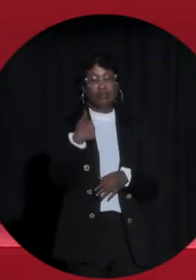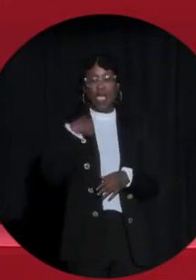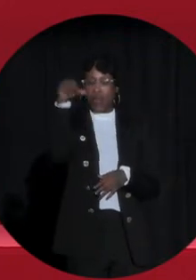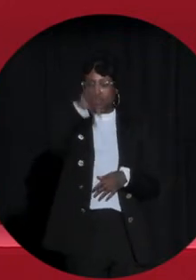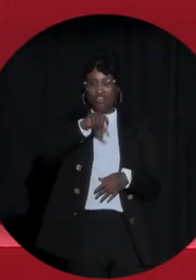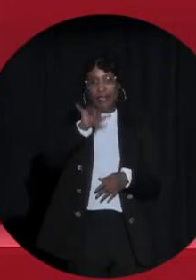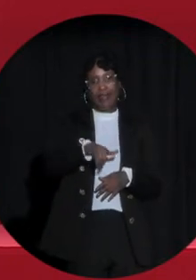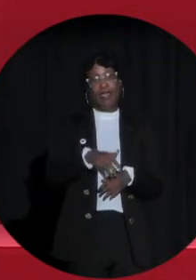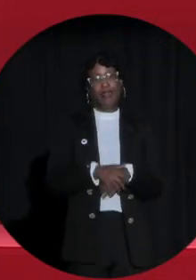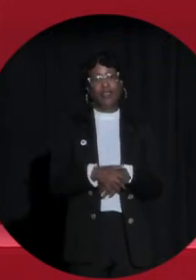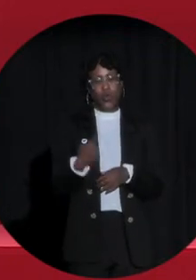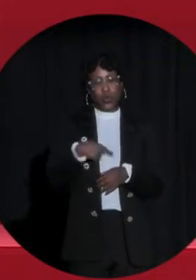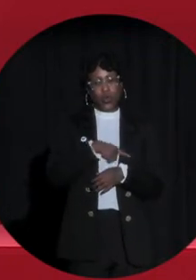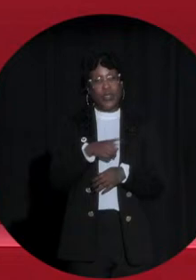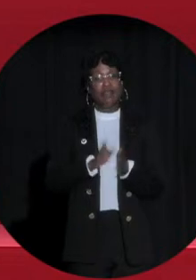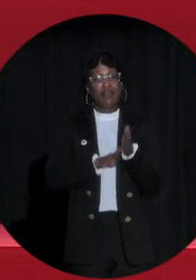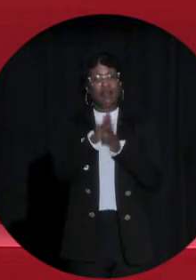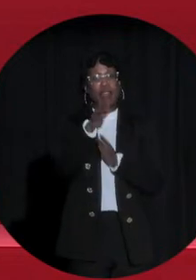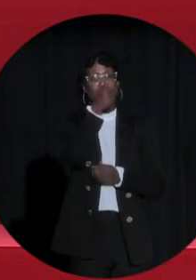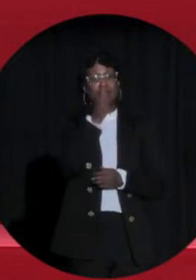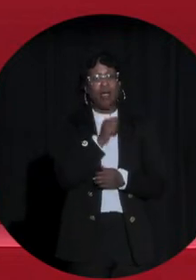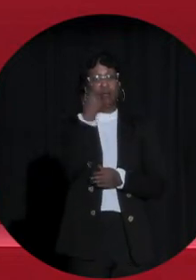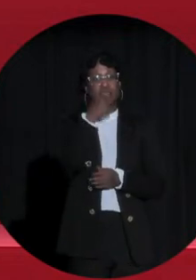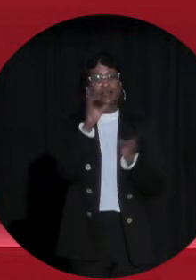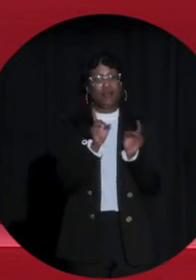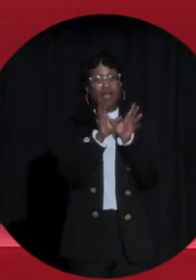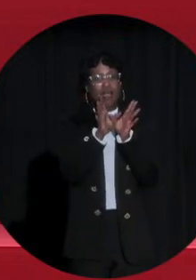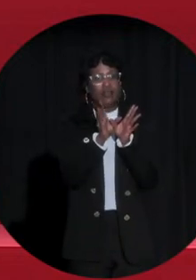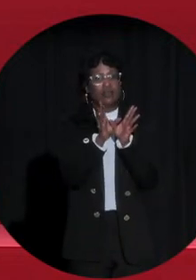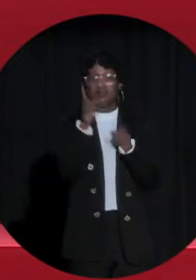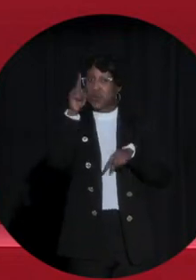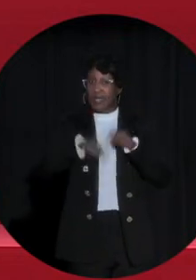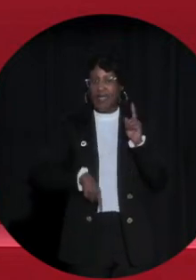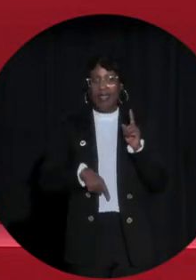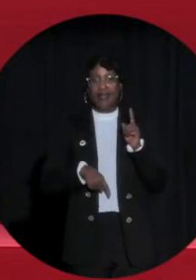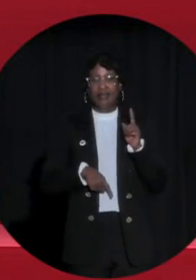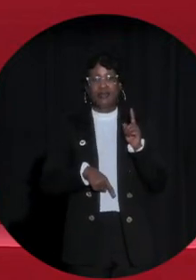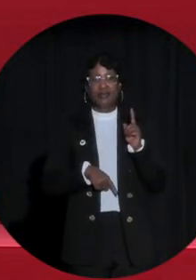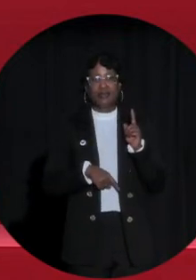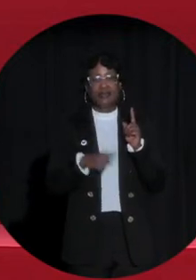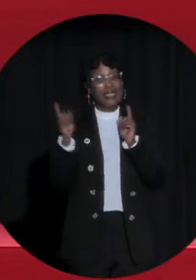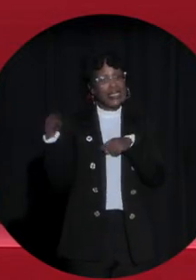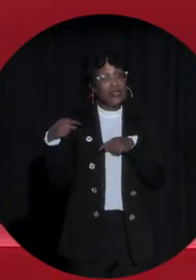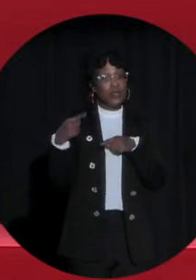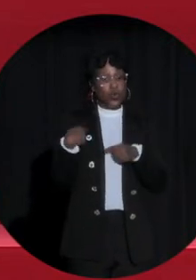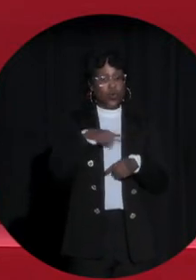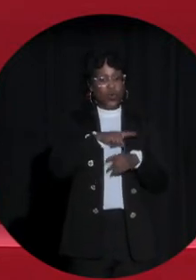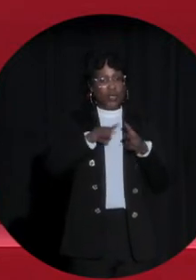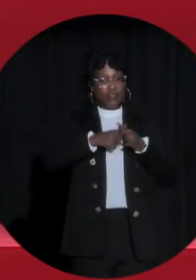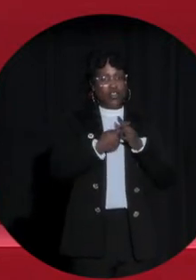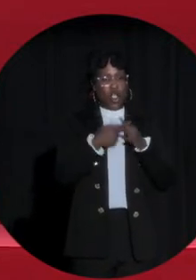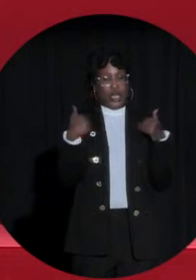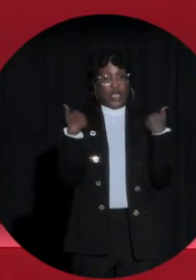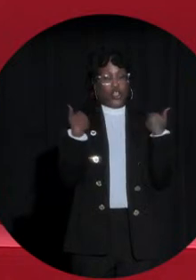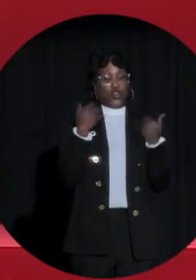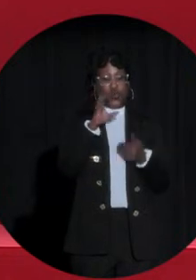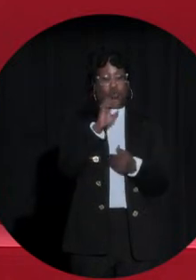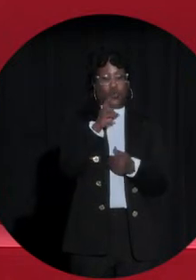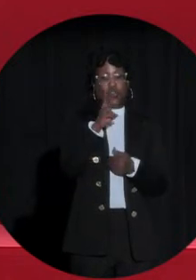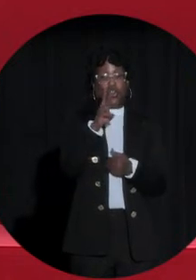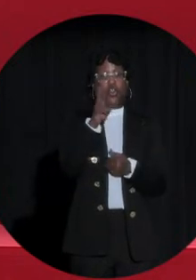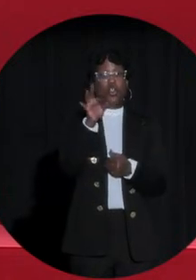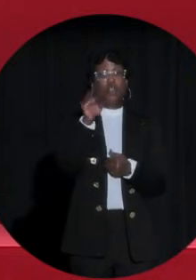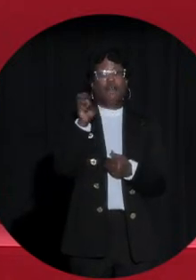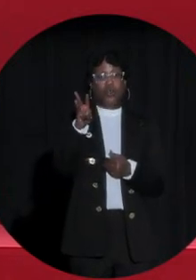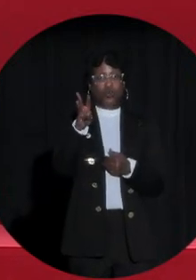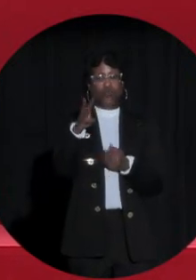far, we've enacted a successful youth curfew. We created the Office of Returning Citizens Affairs to support